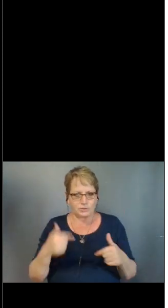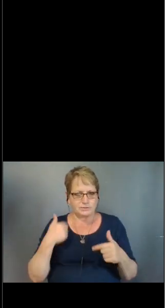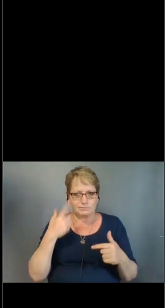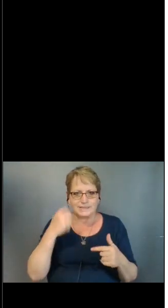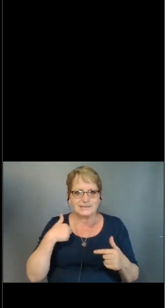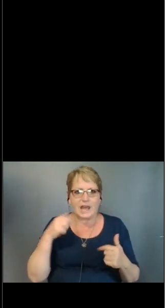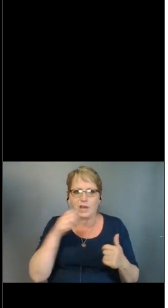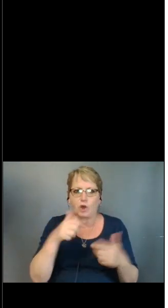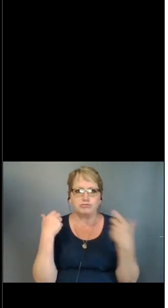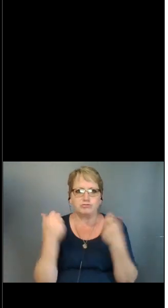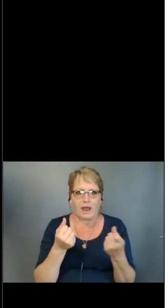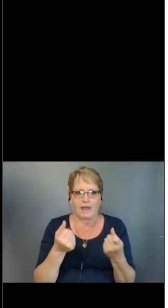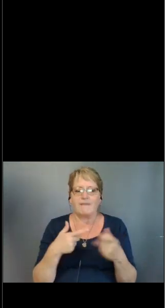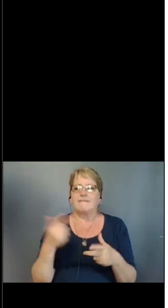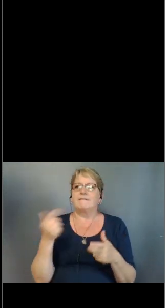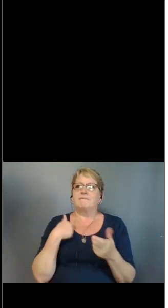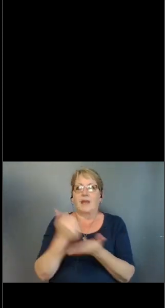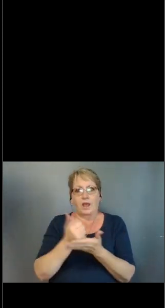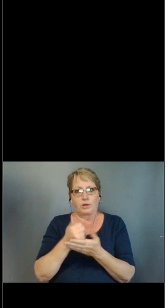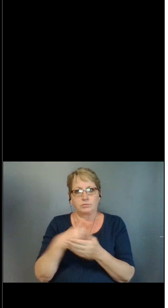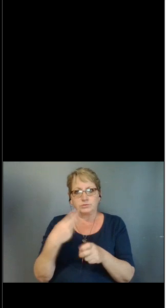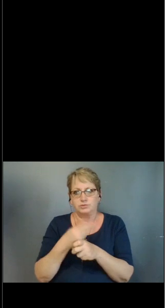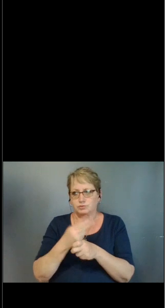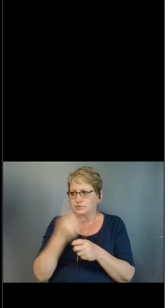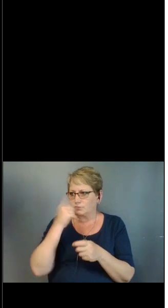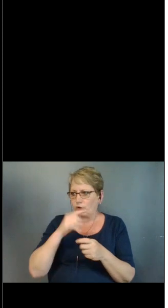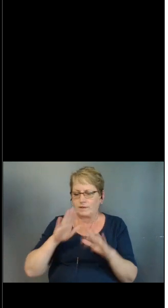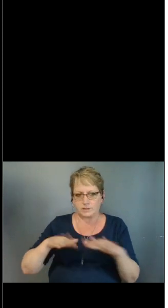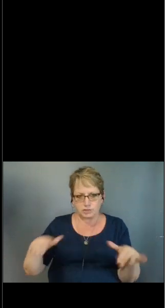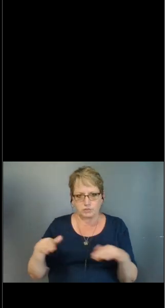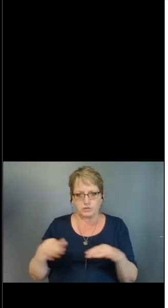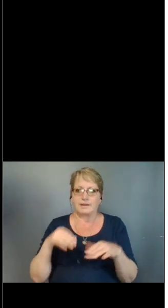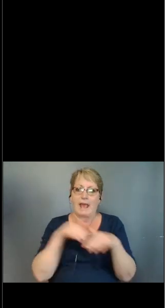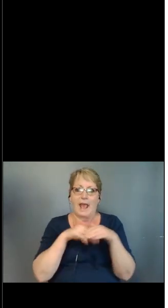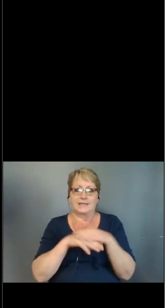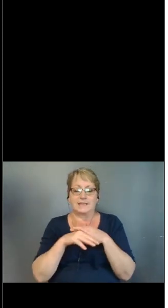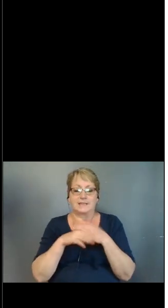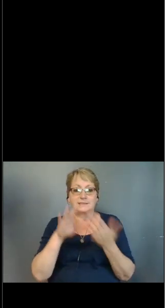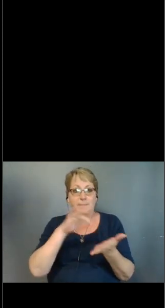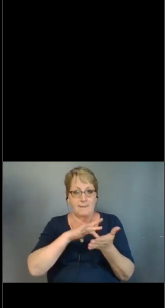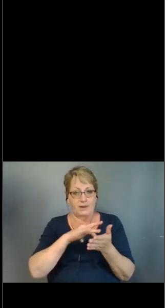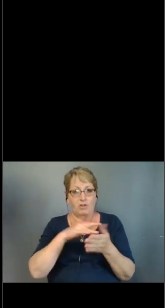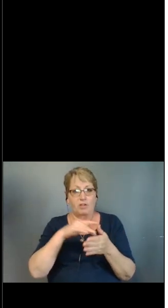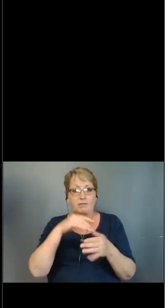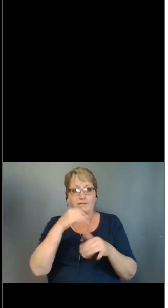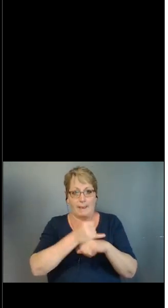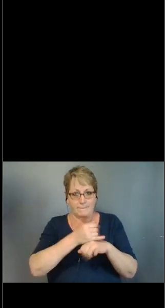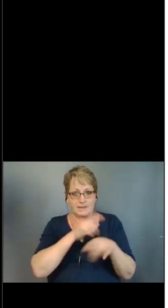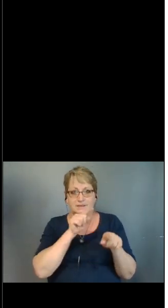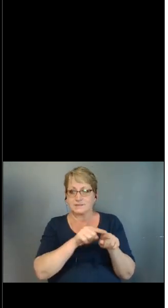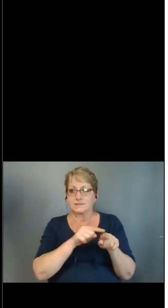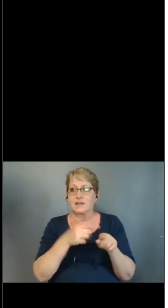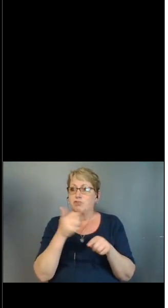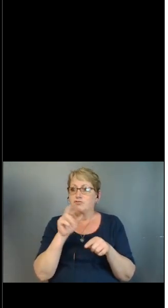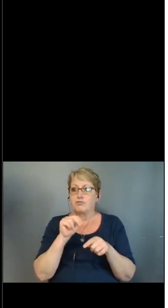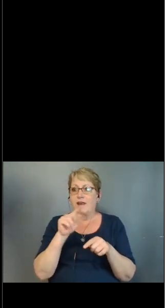school at Days Park, to access the medical campus. And the Grant Street